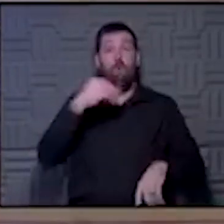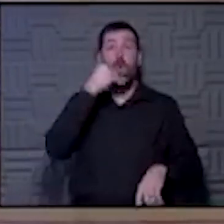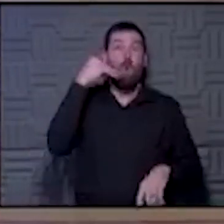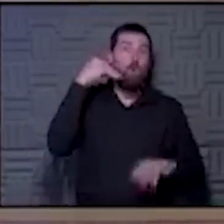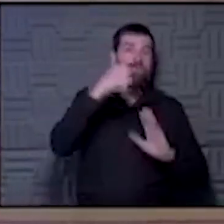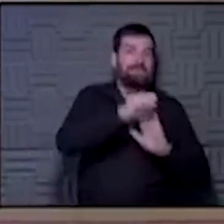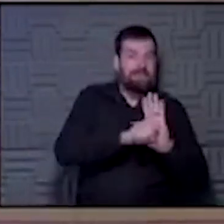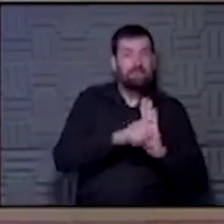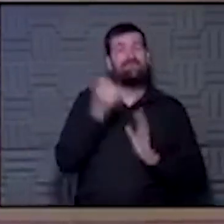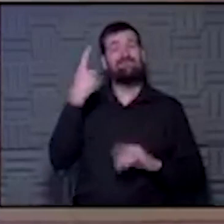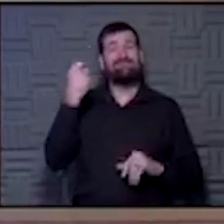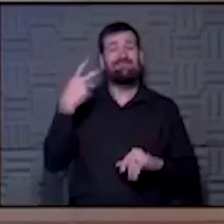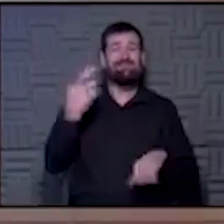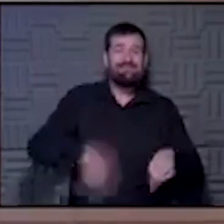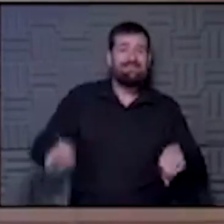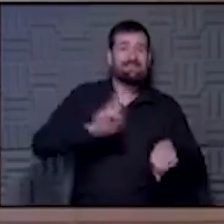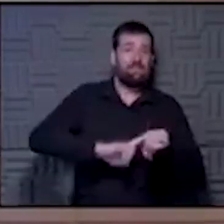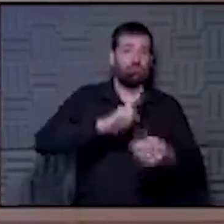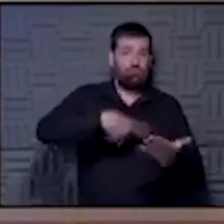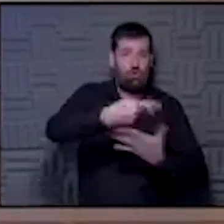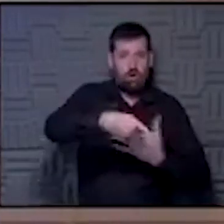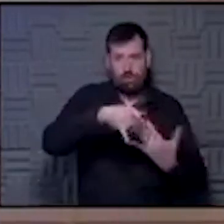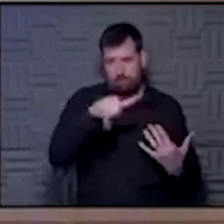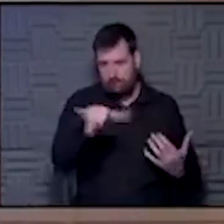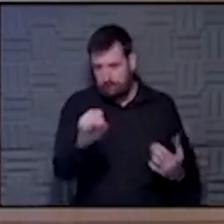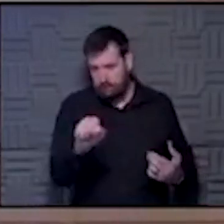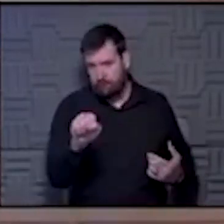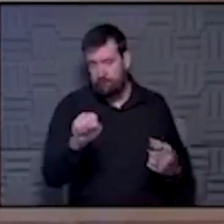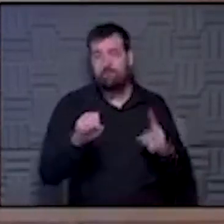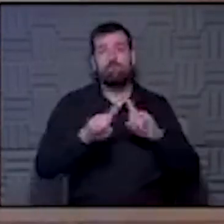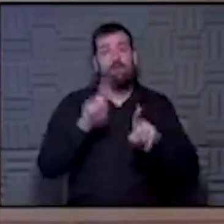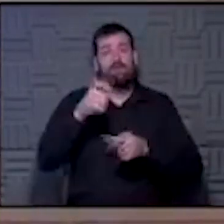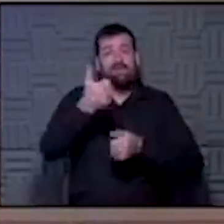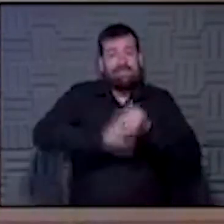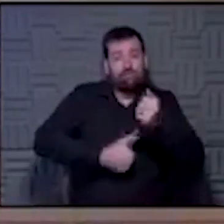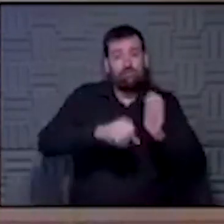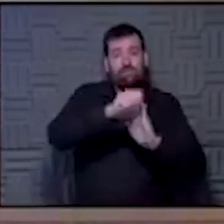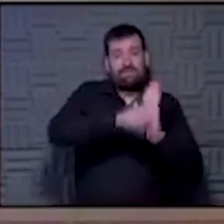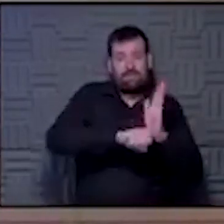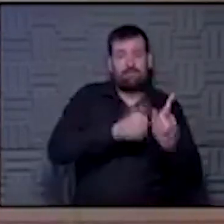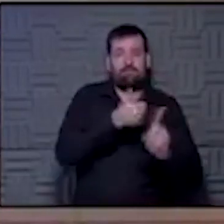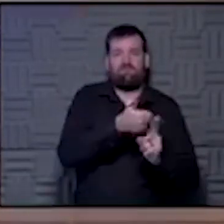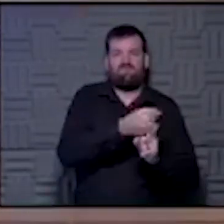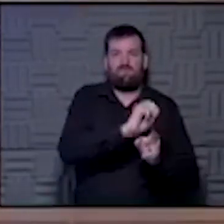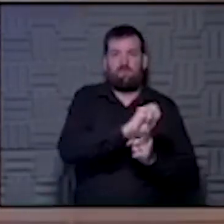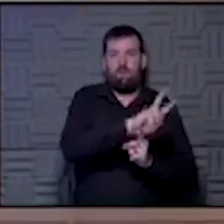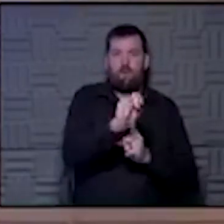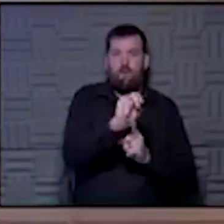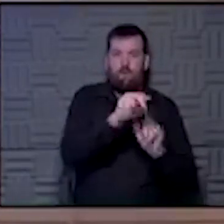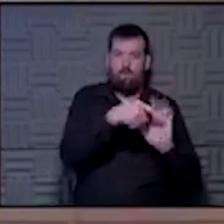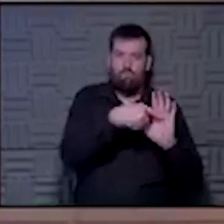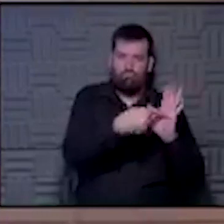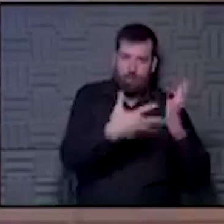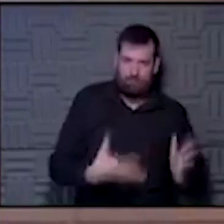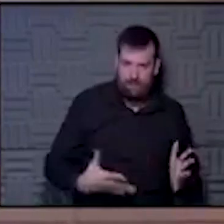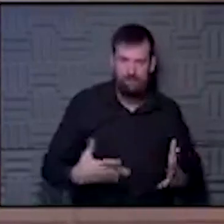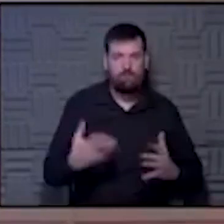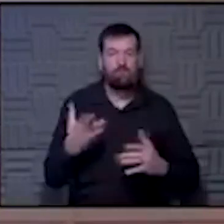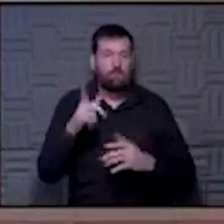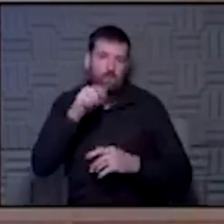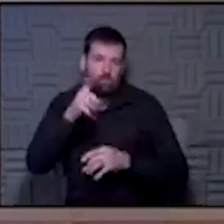national program, but each state has its own representatives, those that received the grant, of